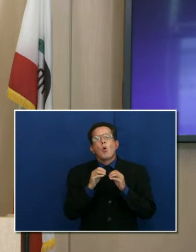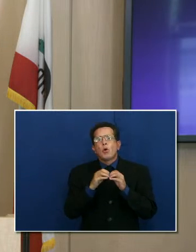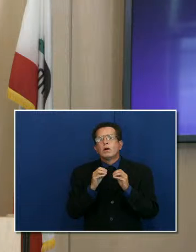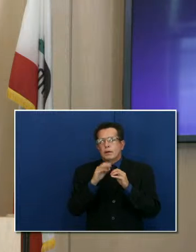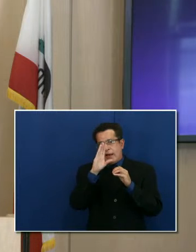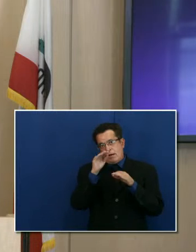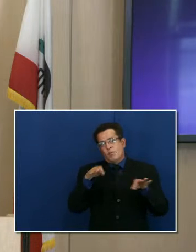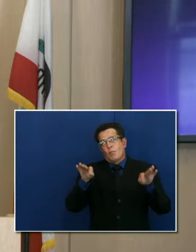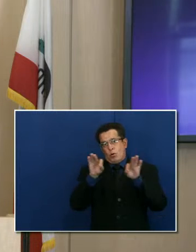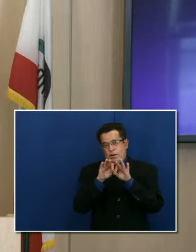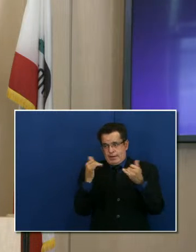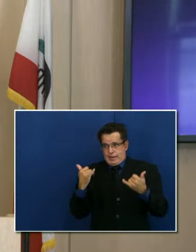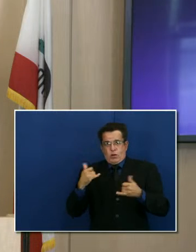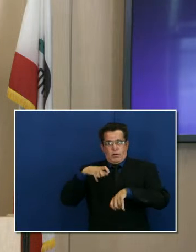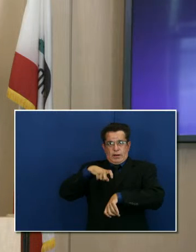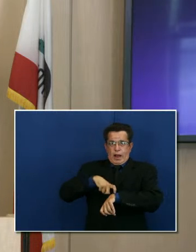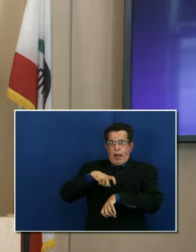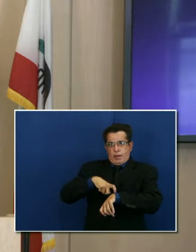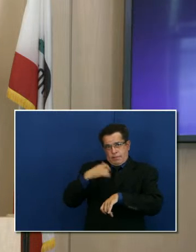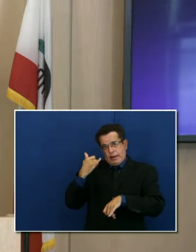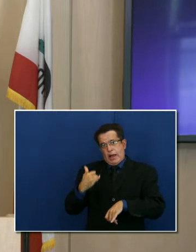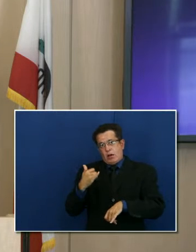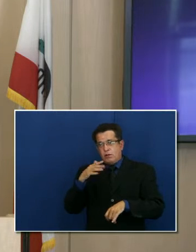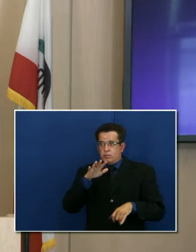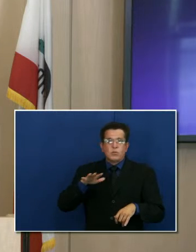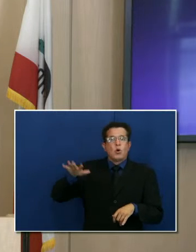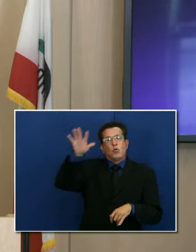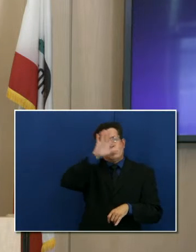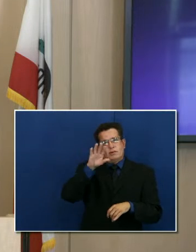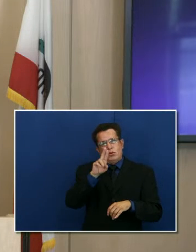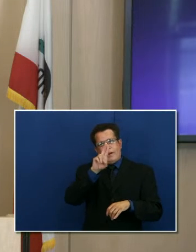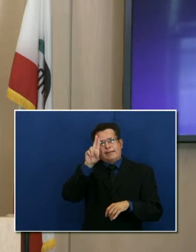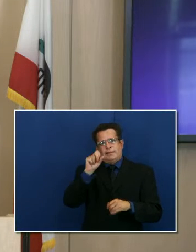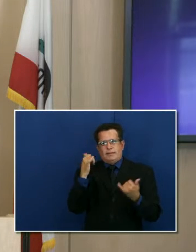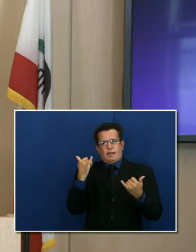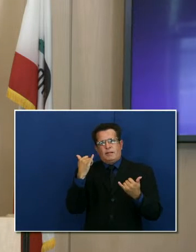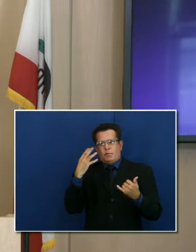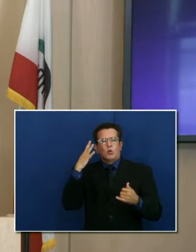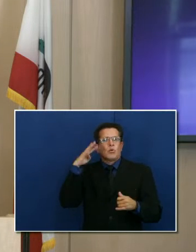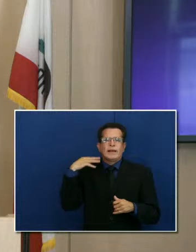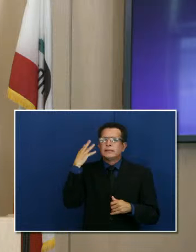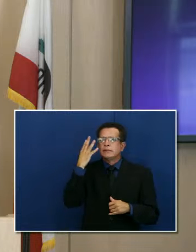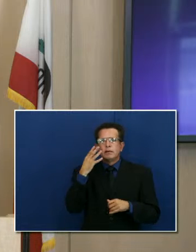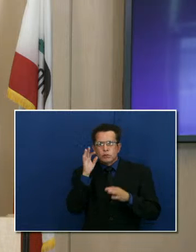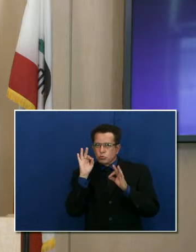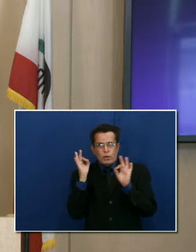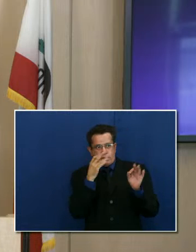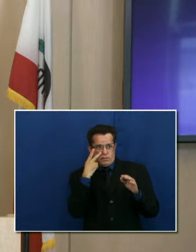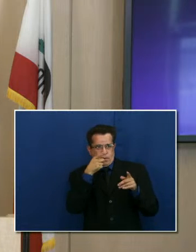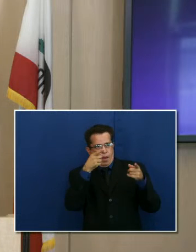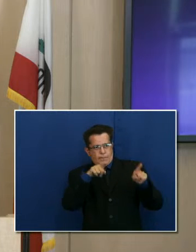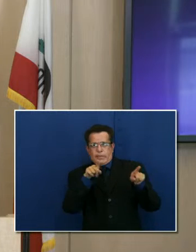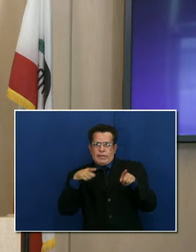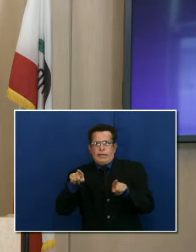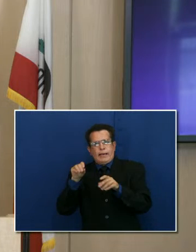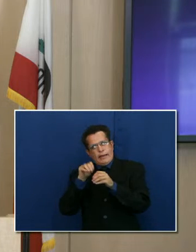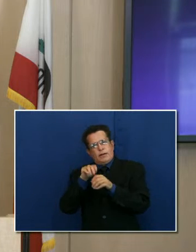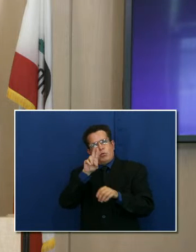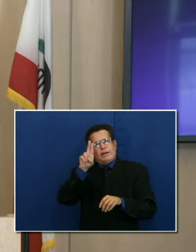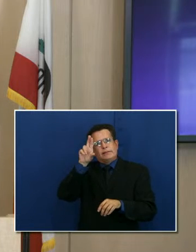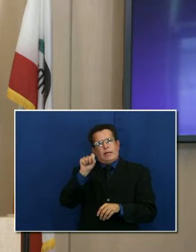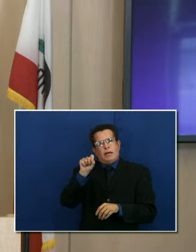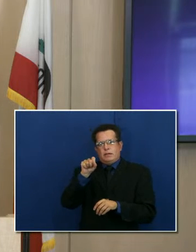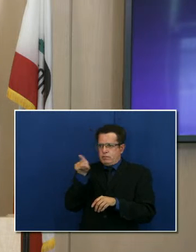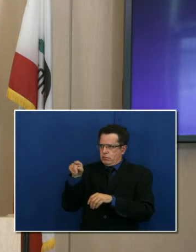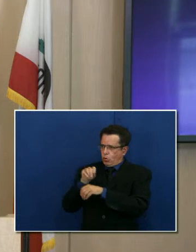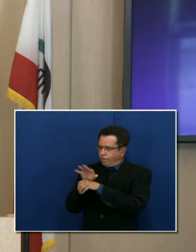which certainly the national conversation around COVID is so chaotic and oftentimes distracting that we not lose sight of